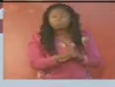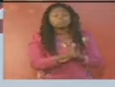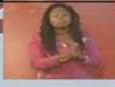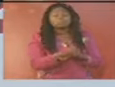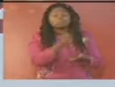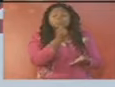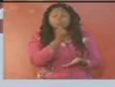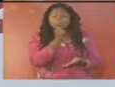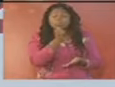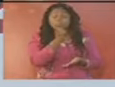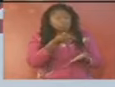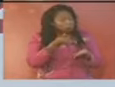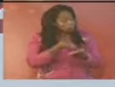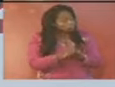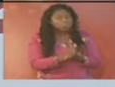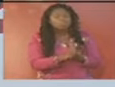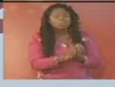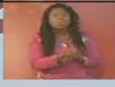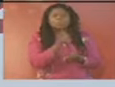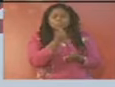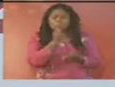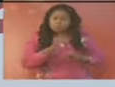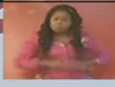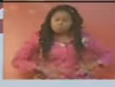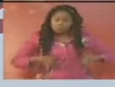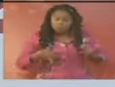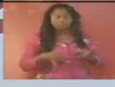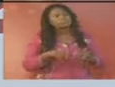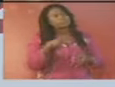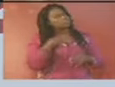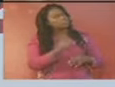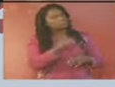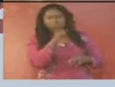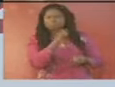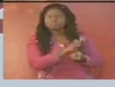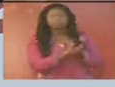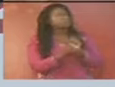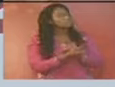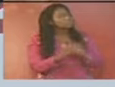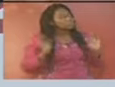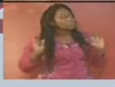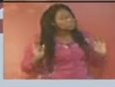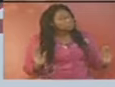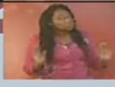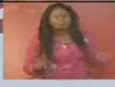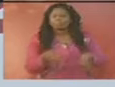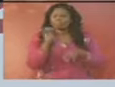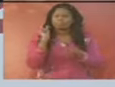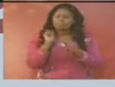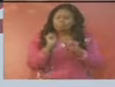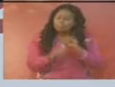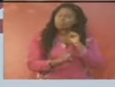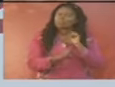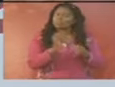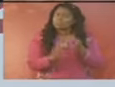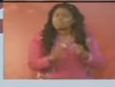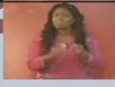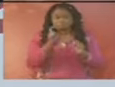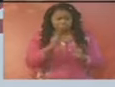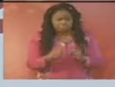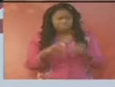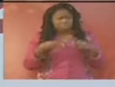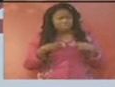last week, Saturday. That position has not been changed. So any introduction of electronic